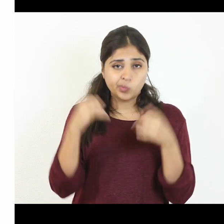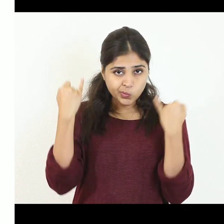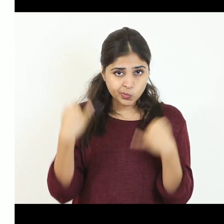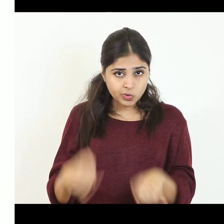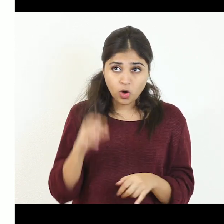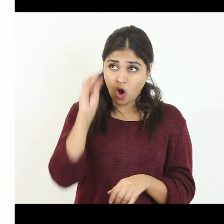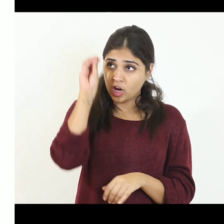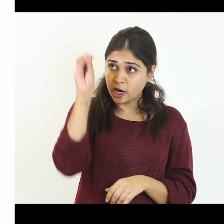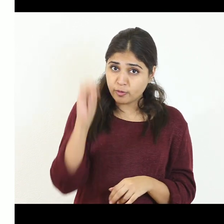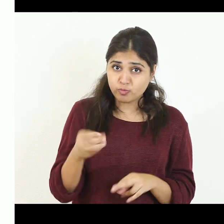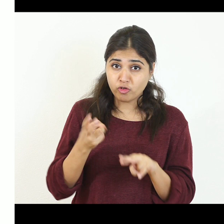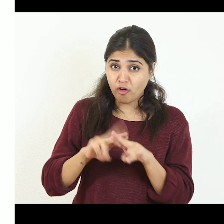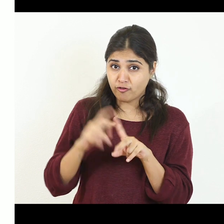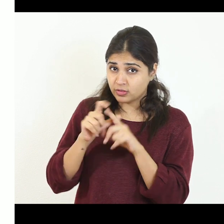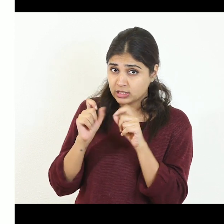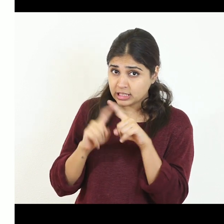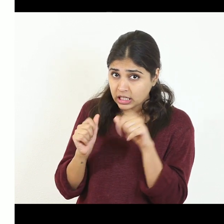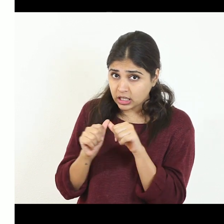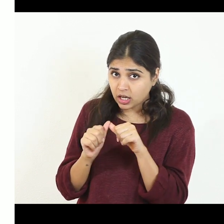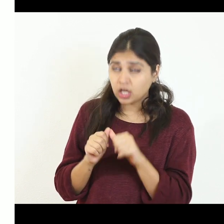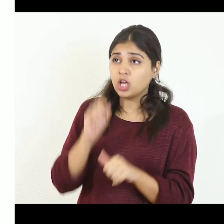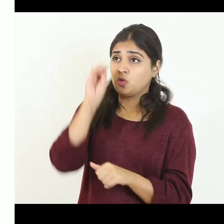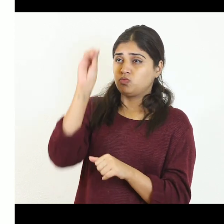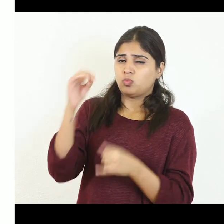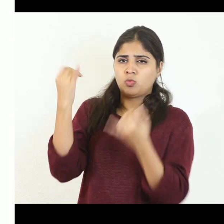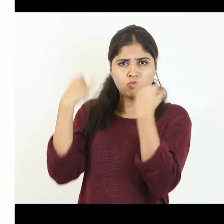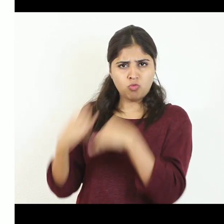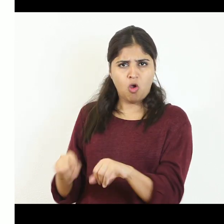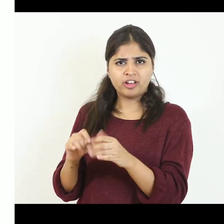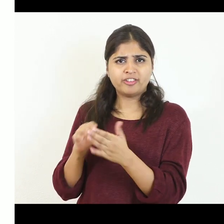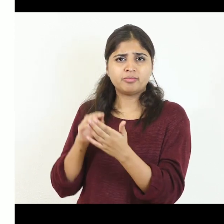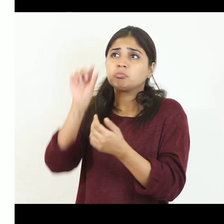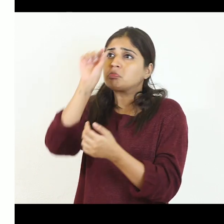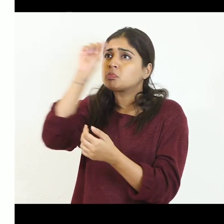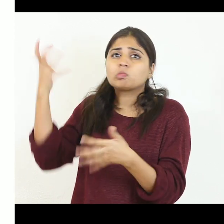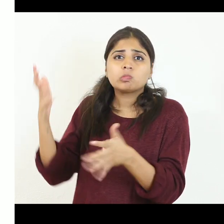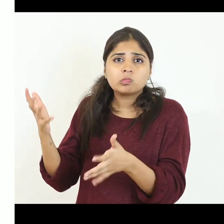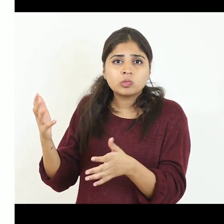wrong field, duplication of data.